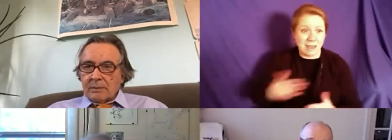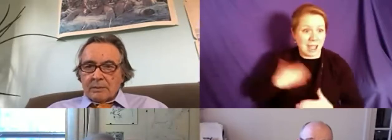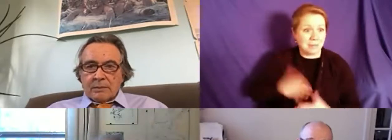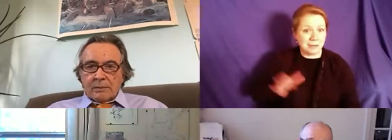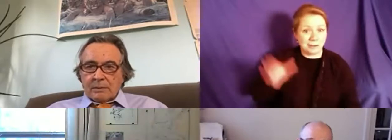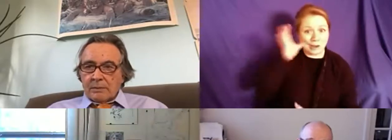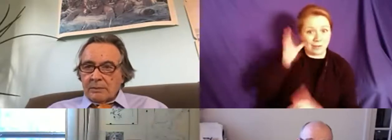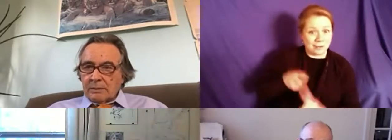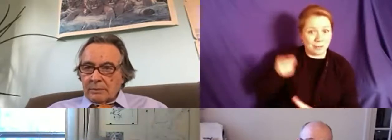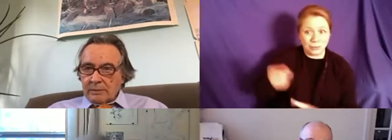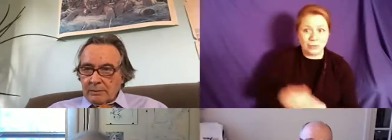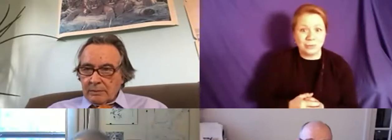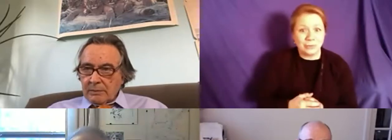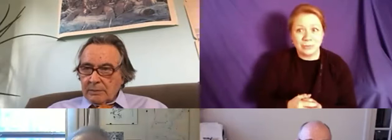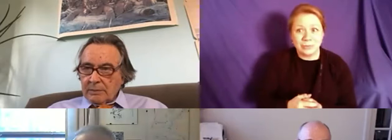from you